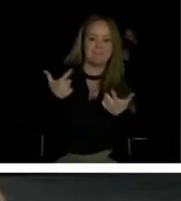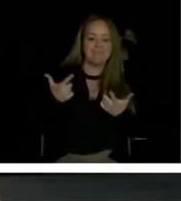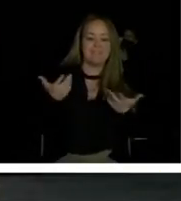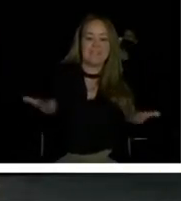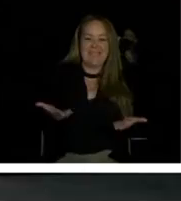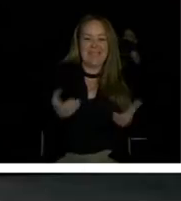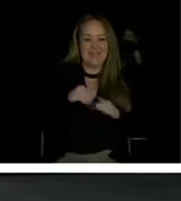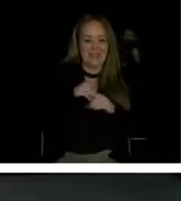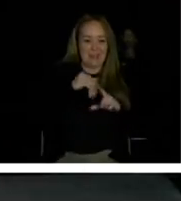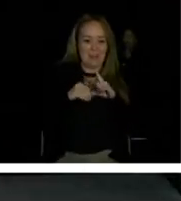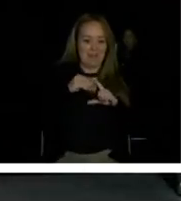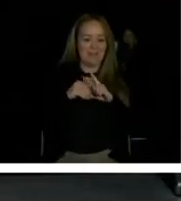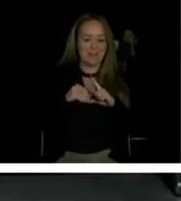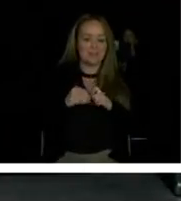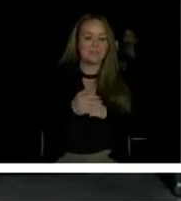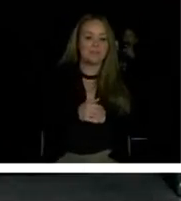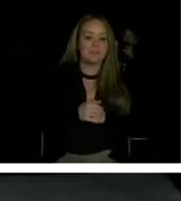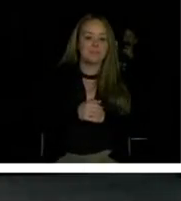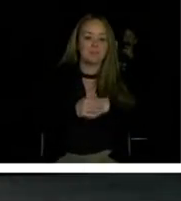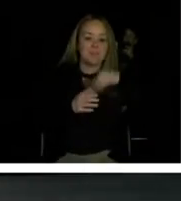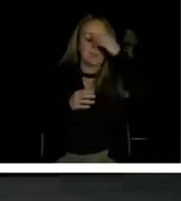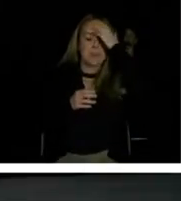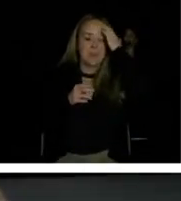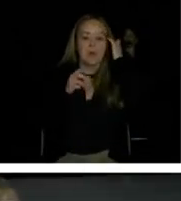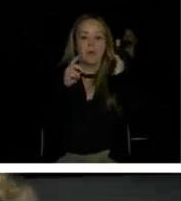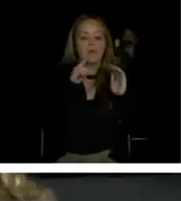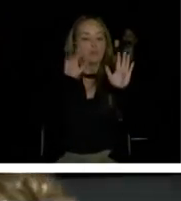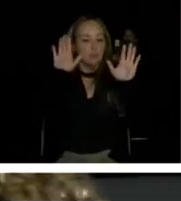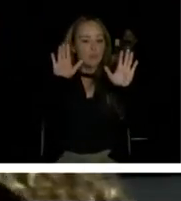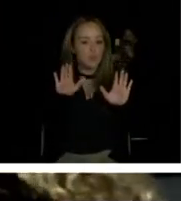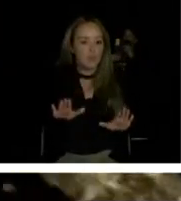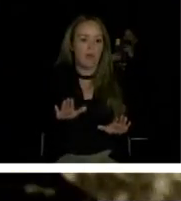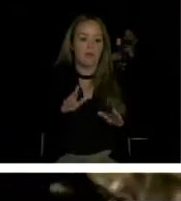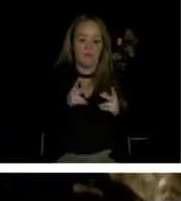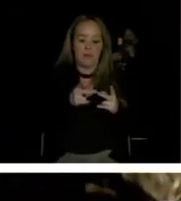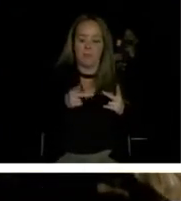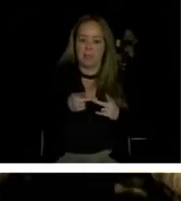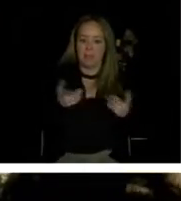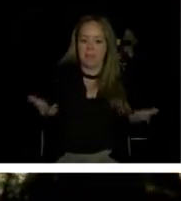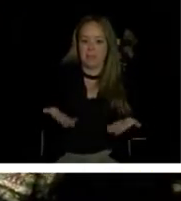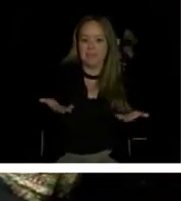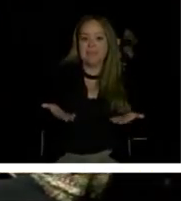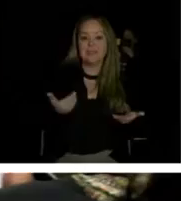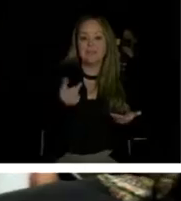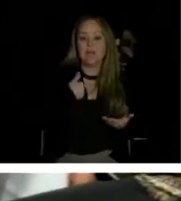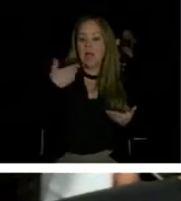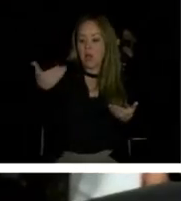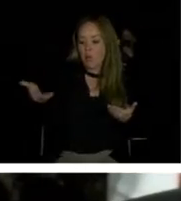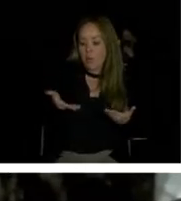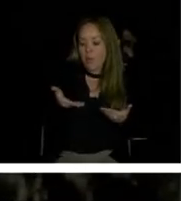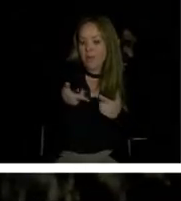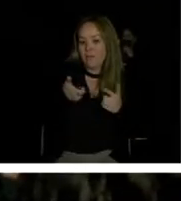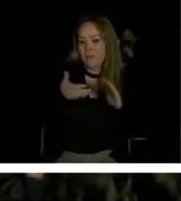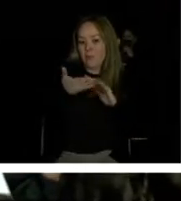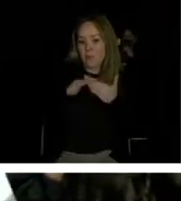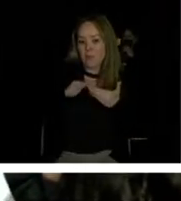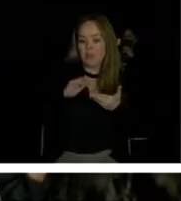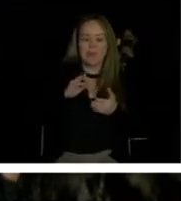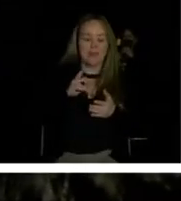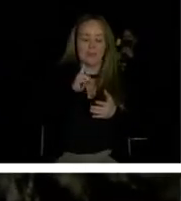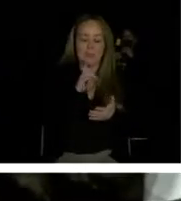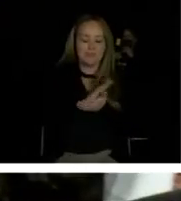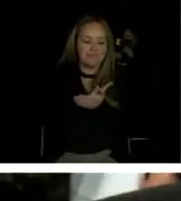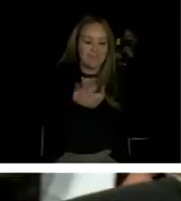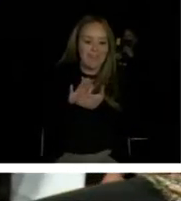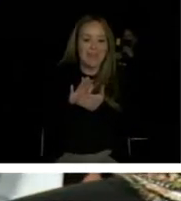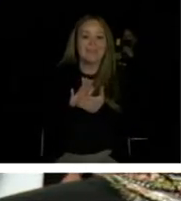in El Paso. It's just a wonderful place to be. I've been welcomed by the community very graciously, and